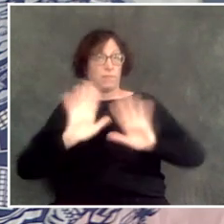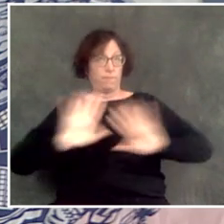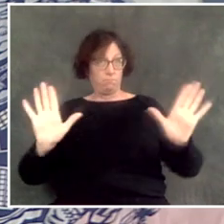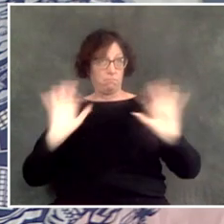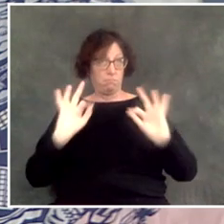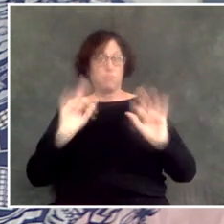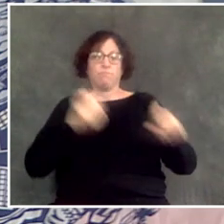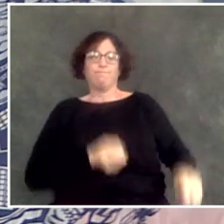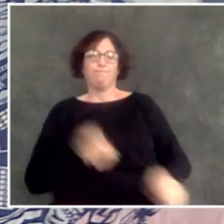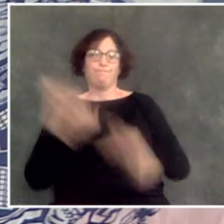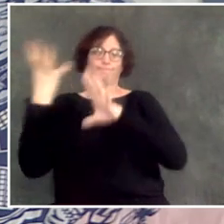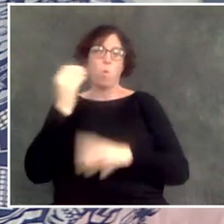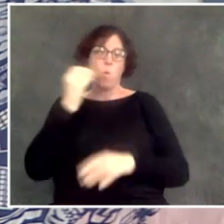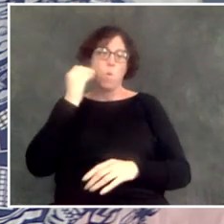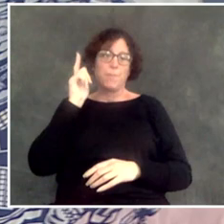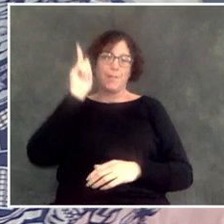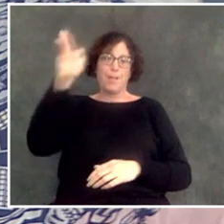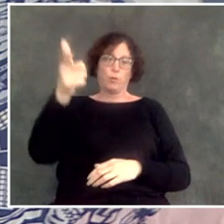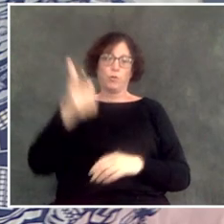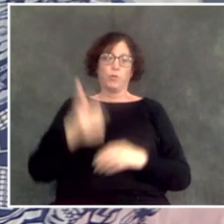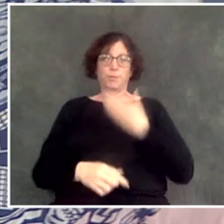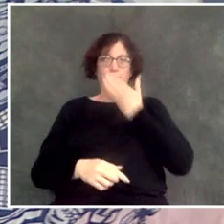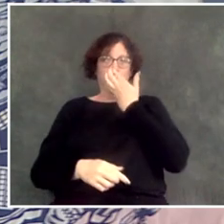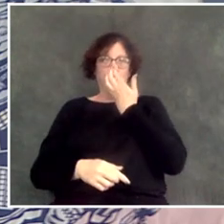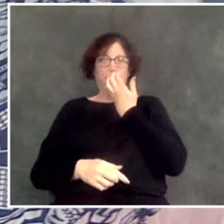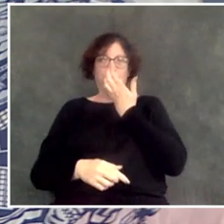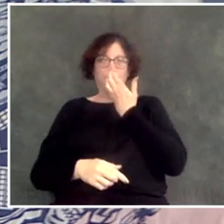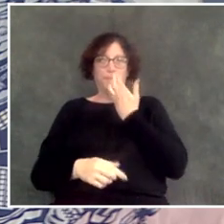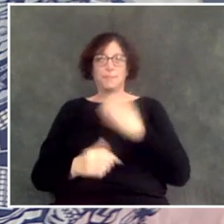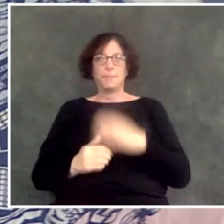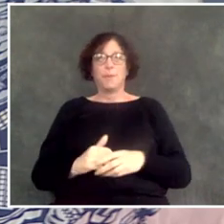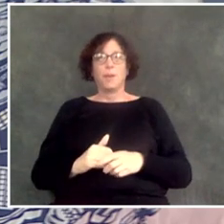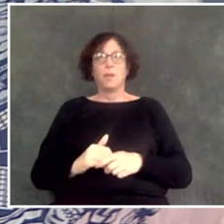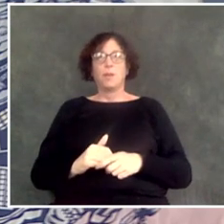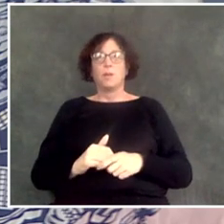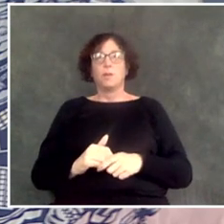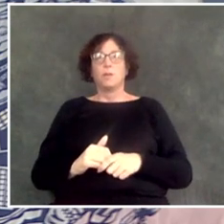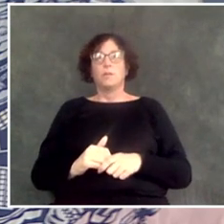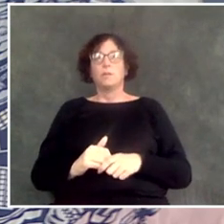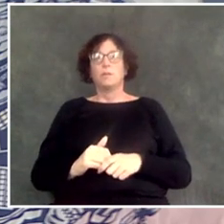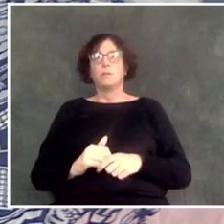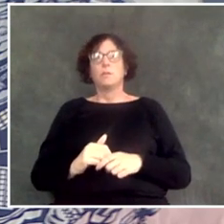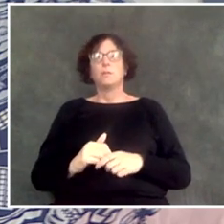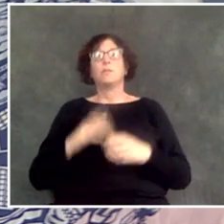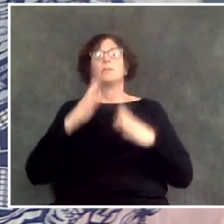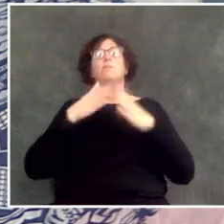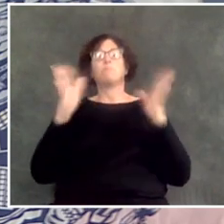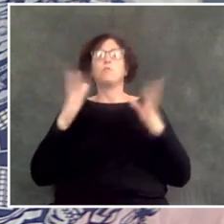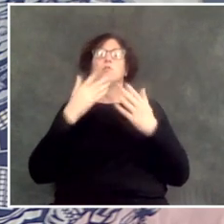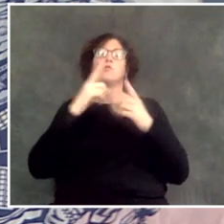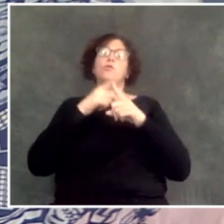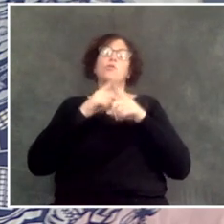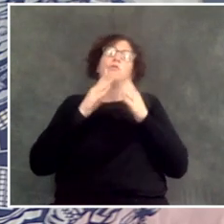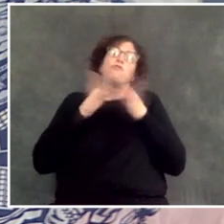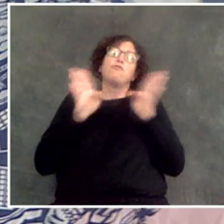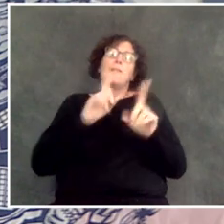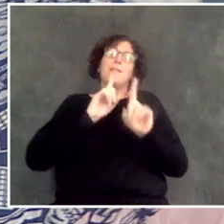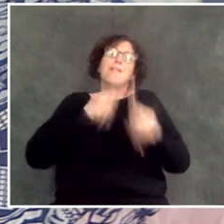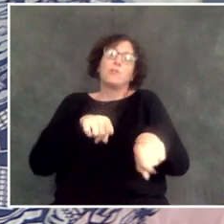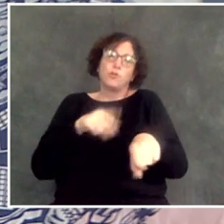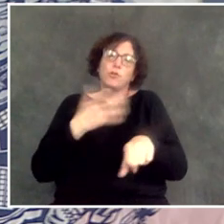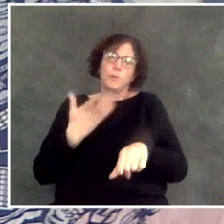bigger answer to your question, Gloria, is it is overwhelmingly the state's legal domain to act on things like